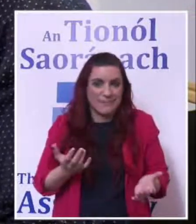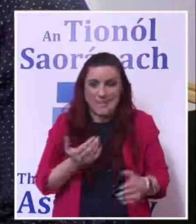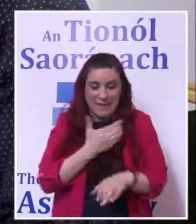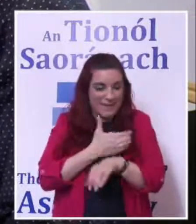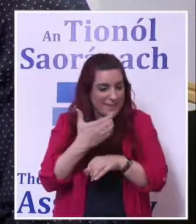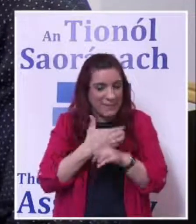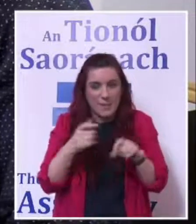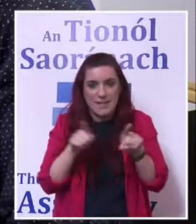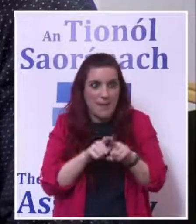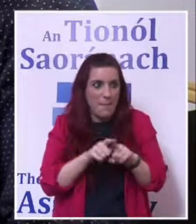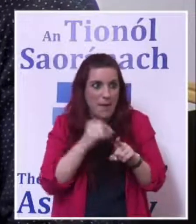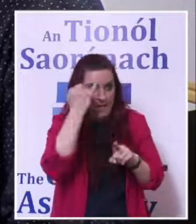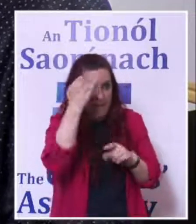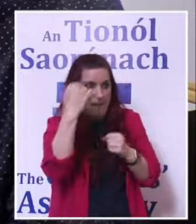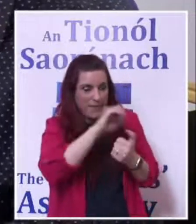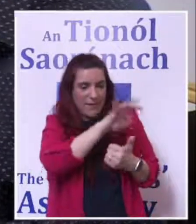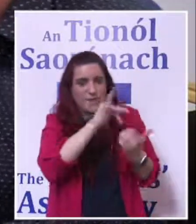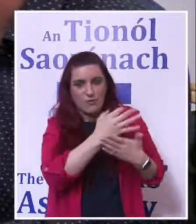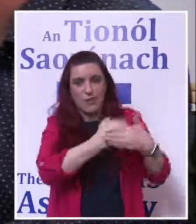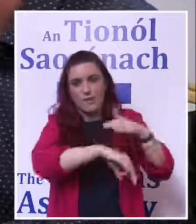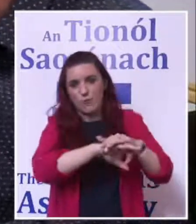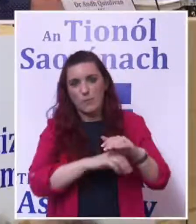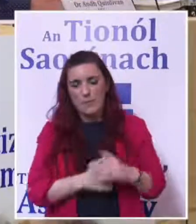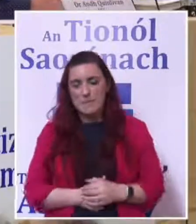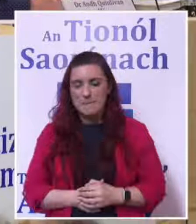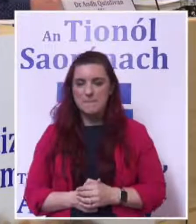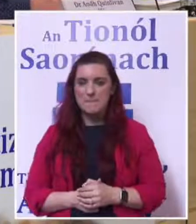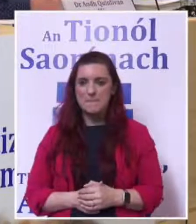that centralised road ever since, unfortunately.